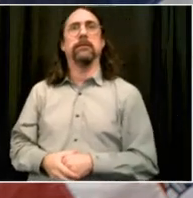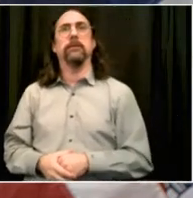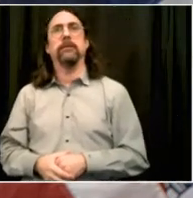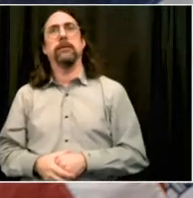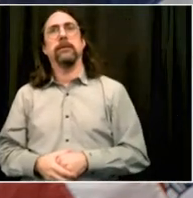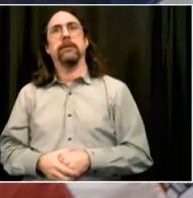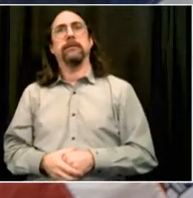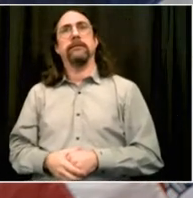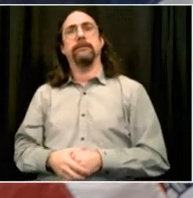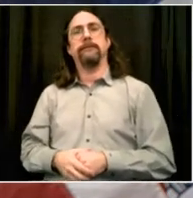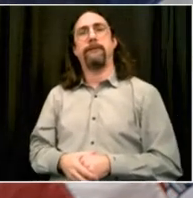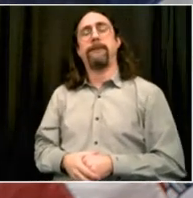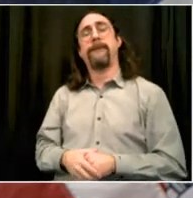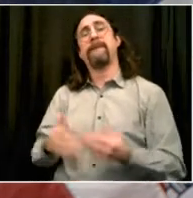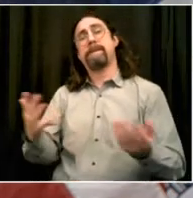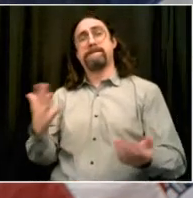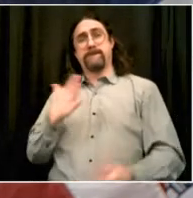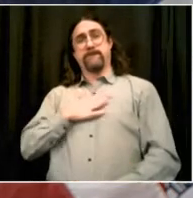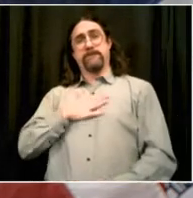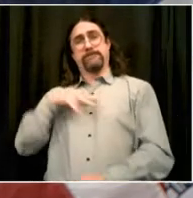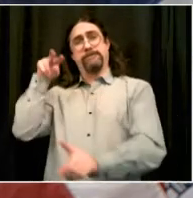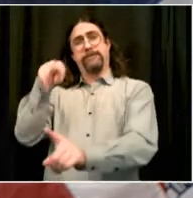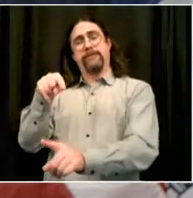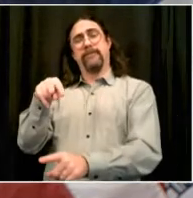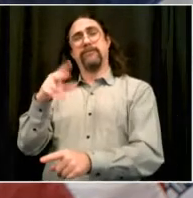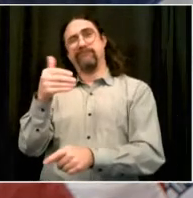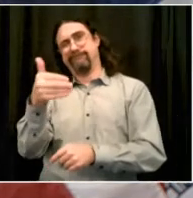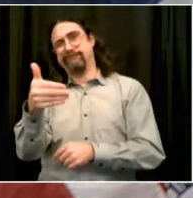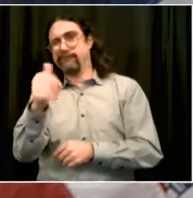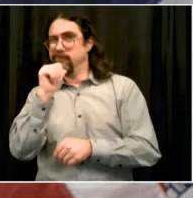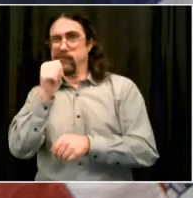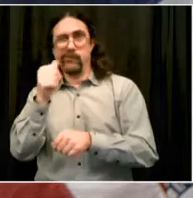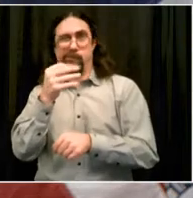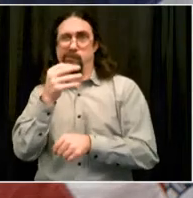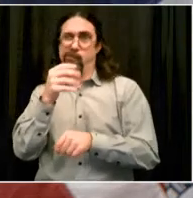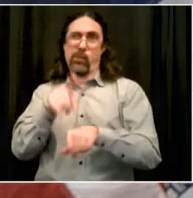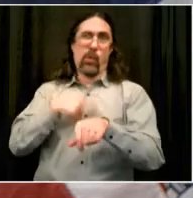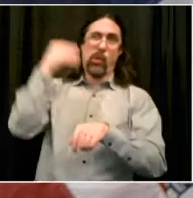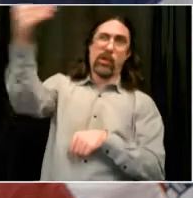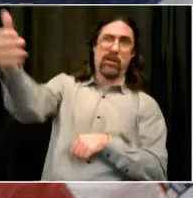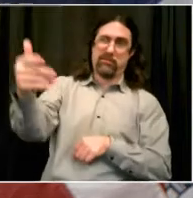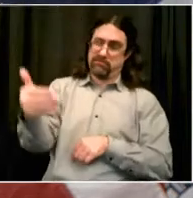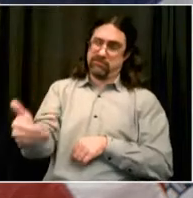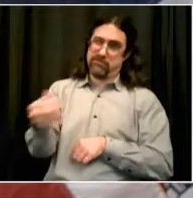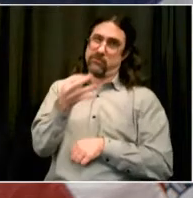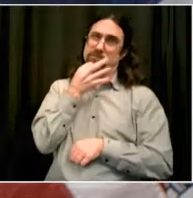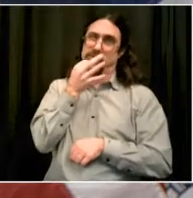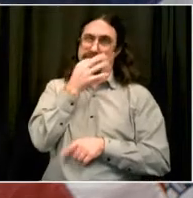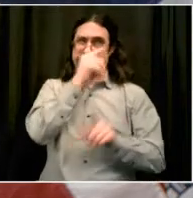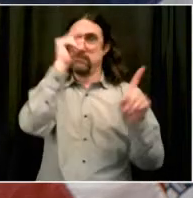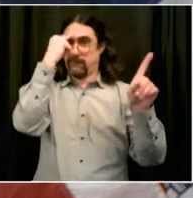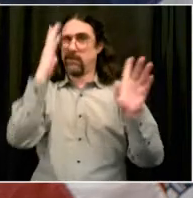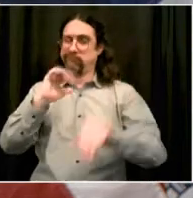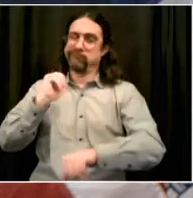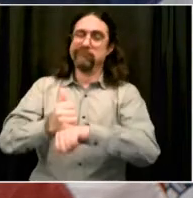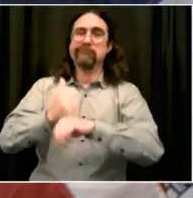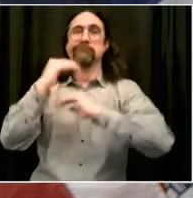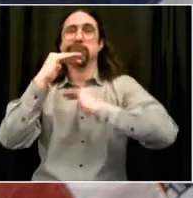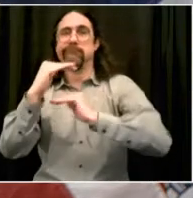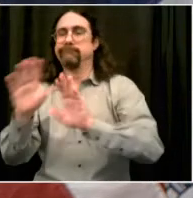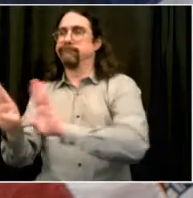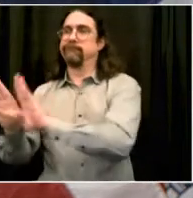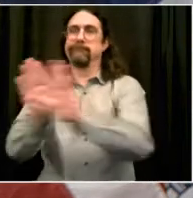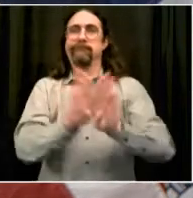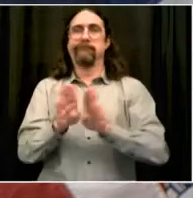Understood. Thank you. I want to next ask you, in regards to rapid testing, thank you for the clarification, Dr. Varma, and also to you,